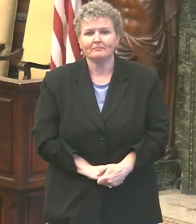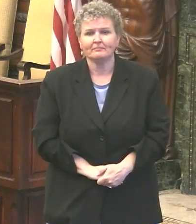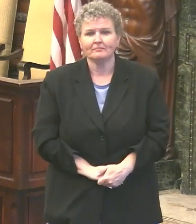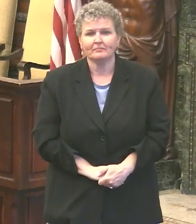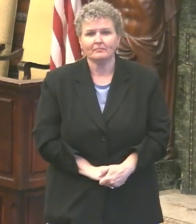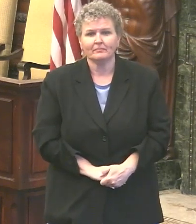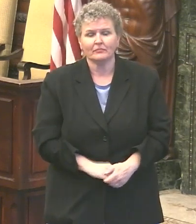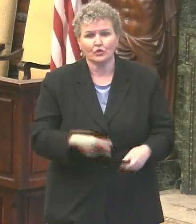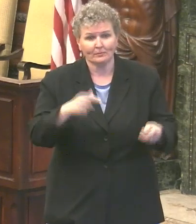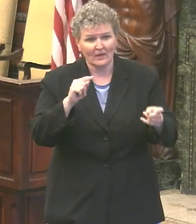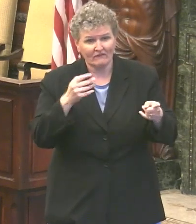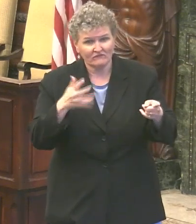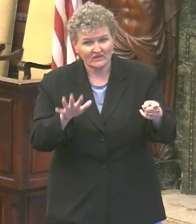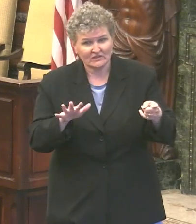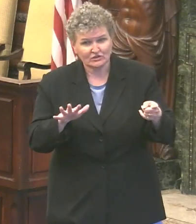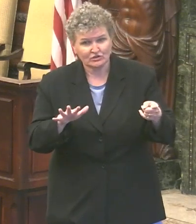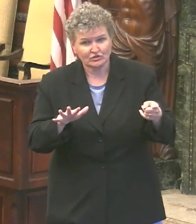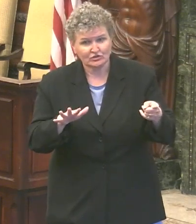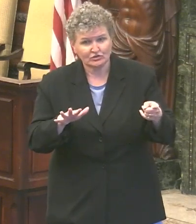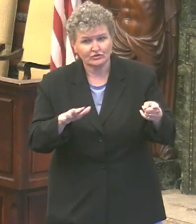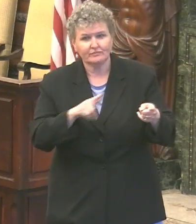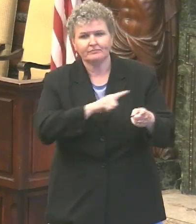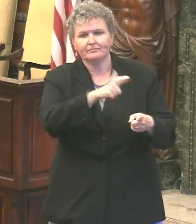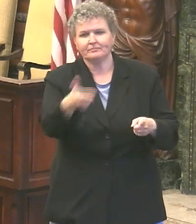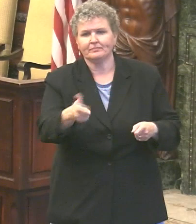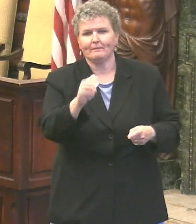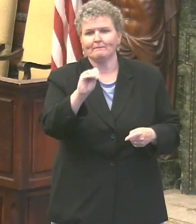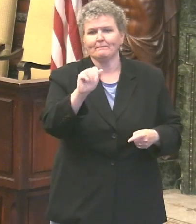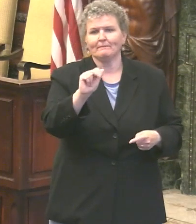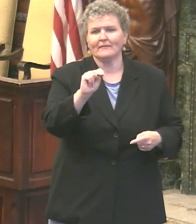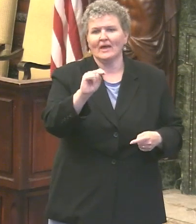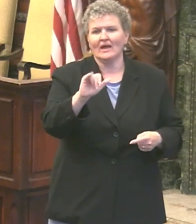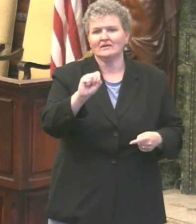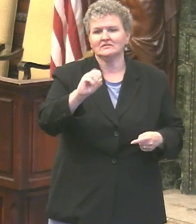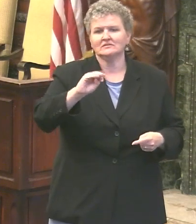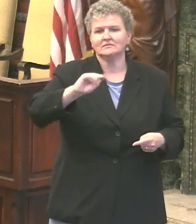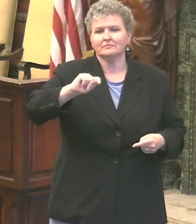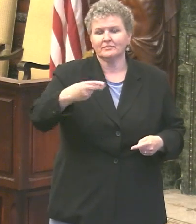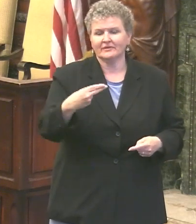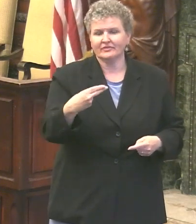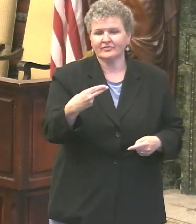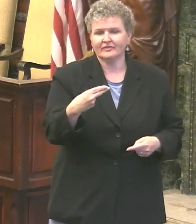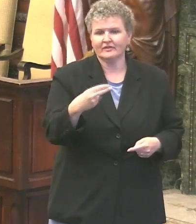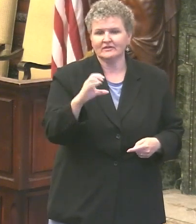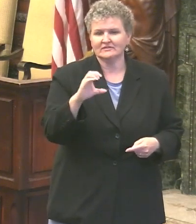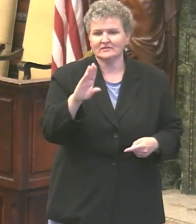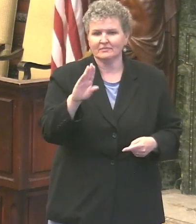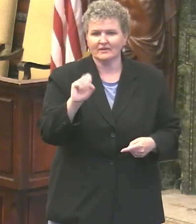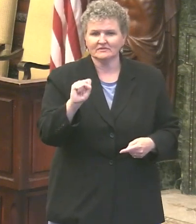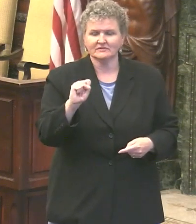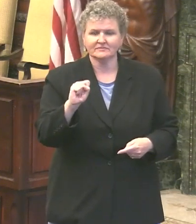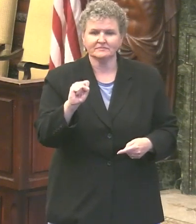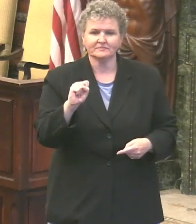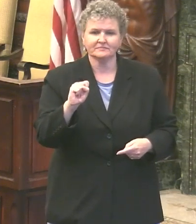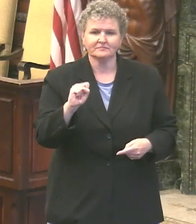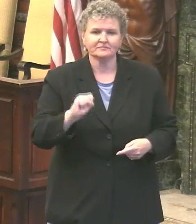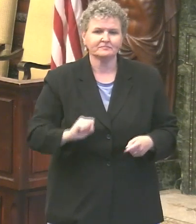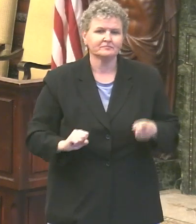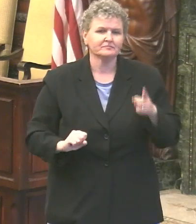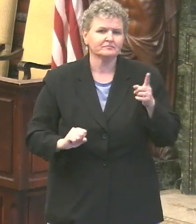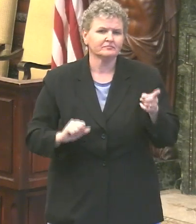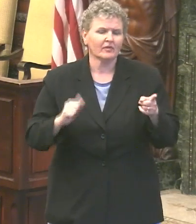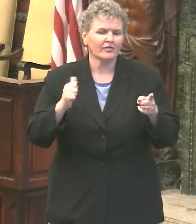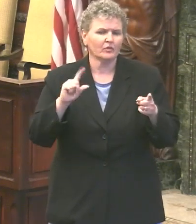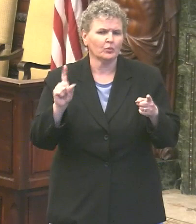Yep. Okay, let's go to Manny Smith of CBS 3. Hey, a couple of questions. I wanted to clarify real